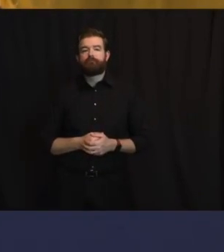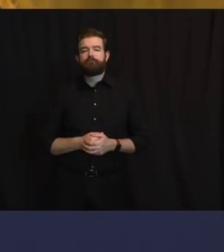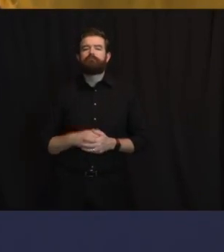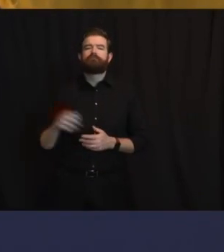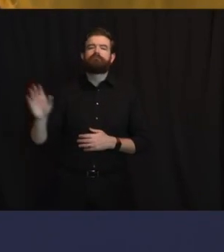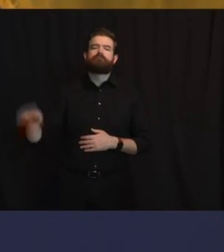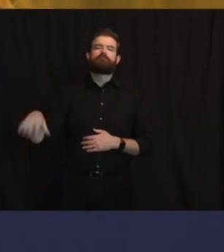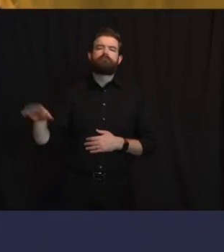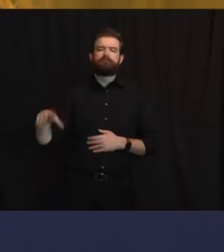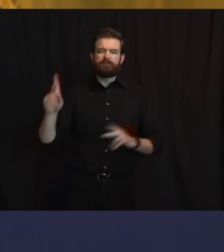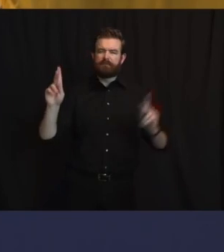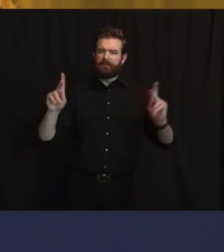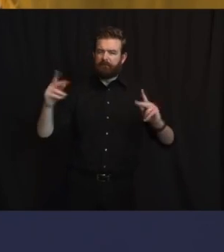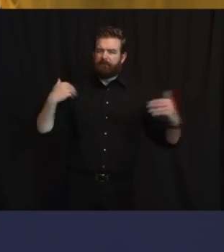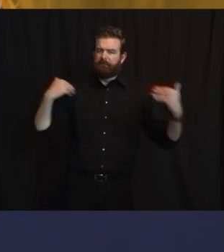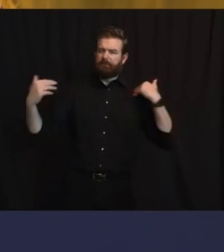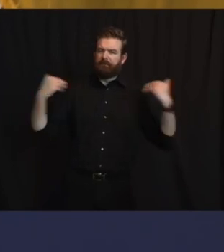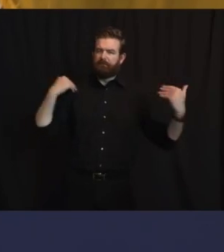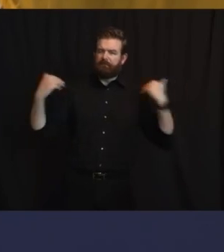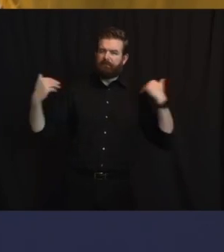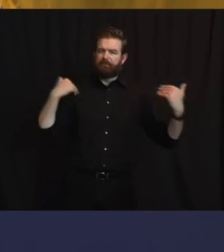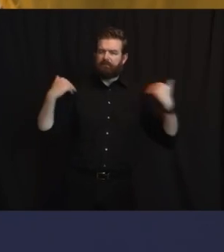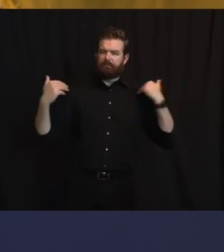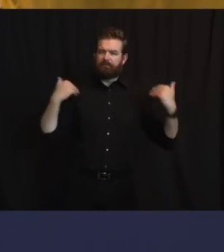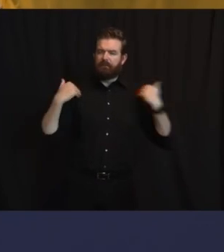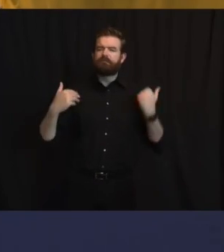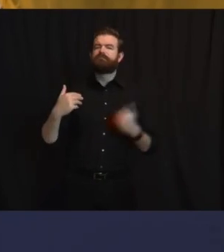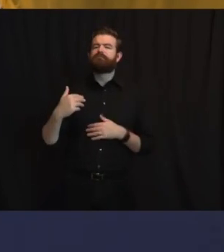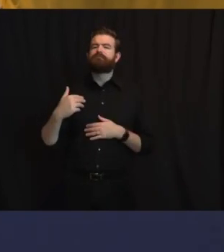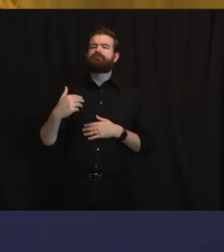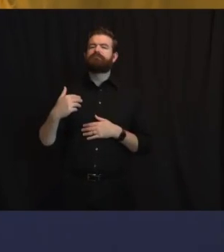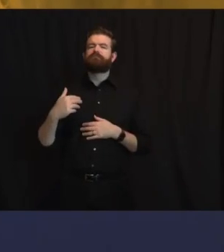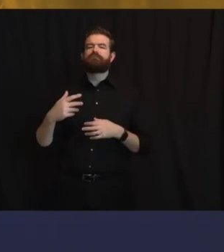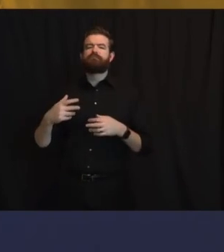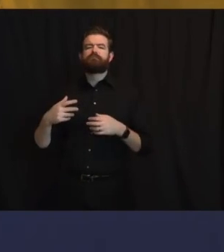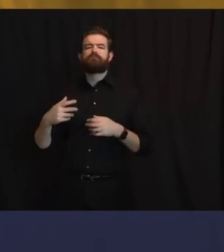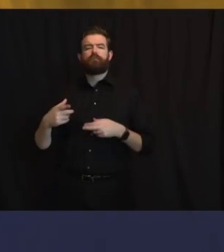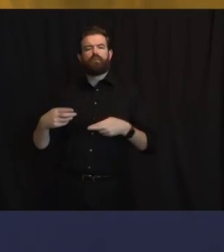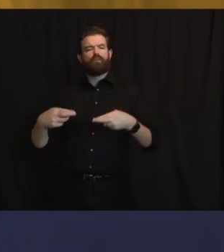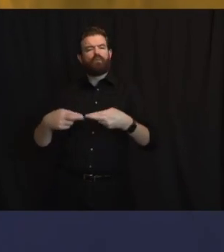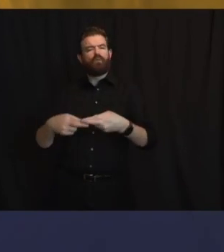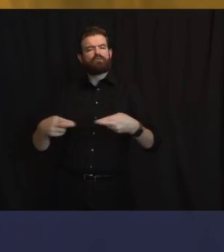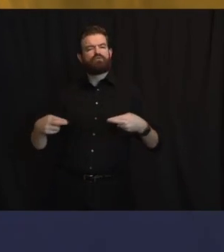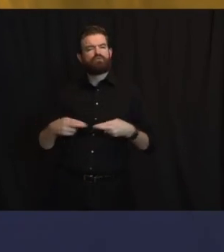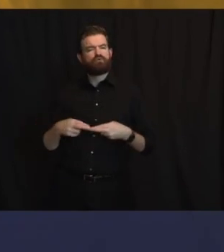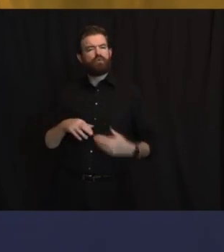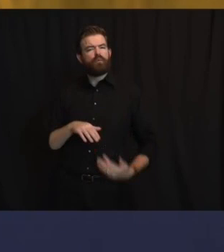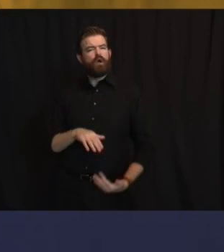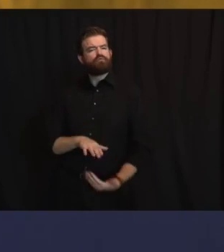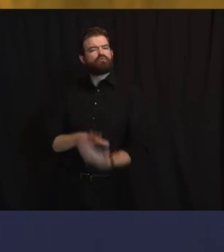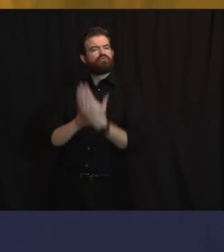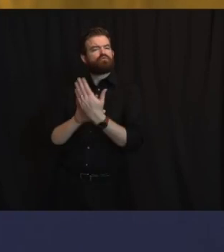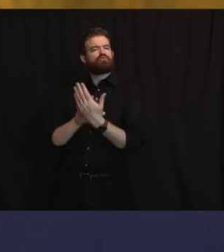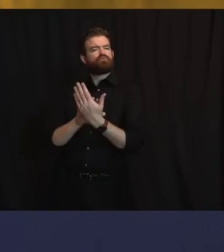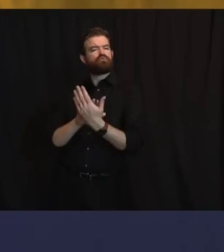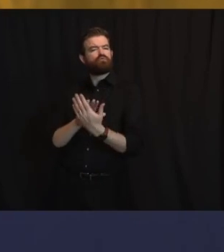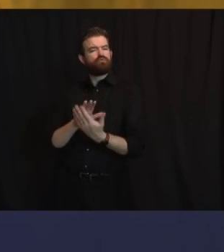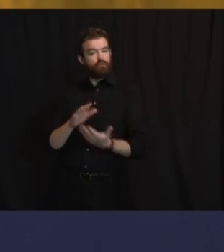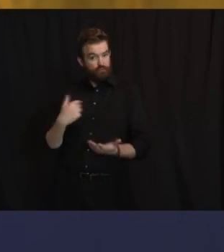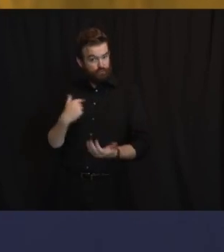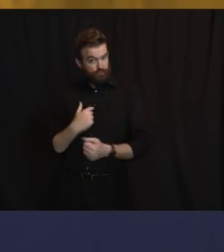approaches in the past, and we've thought that made sense. We've done it in one form or another. So you manage